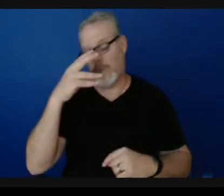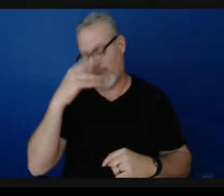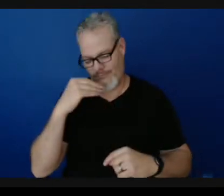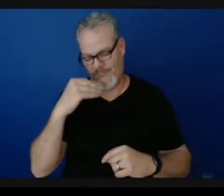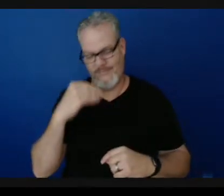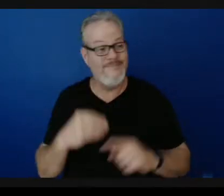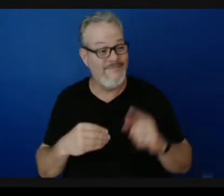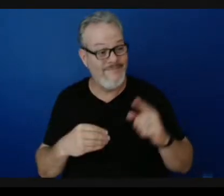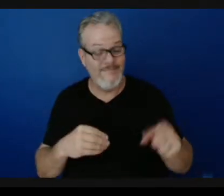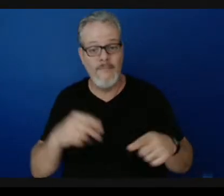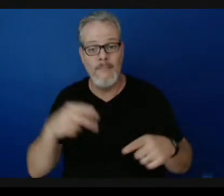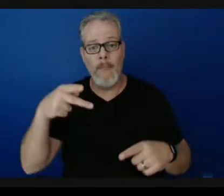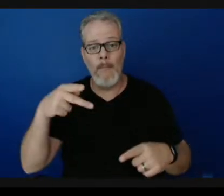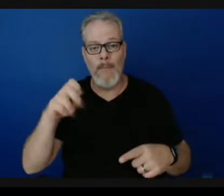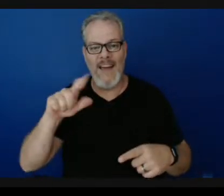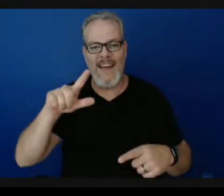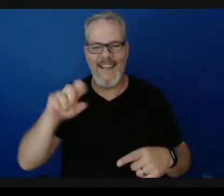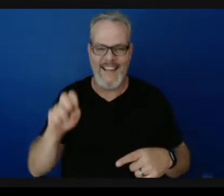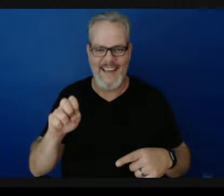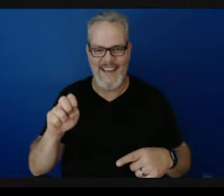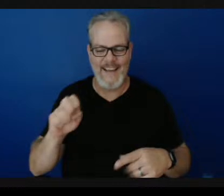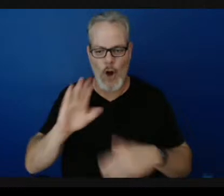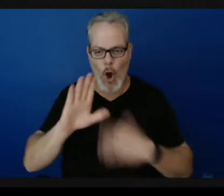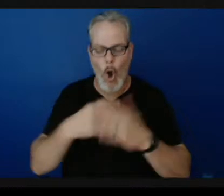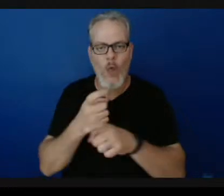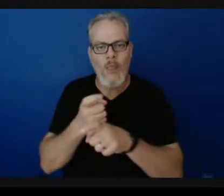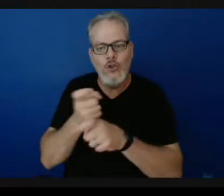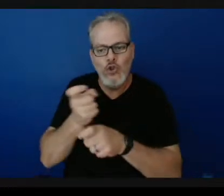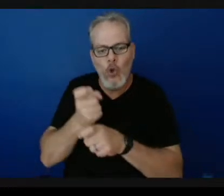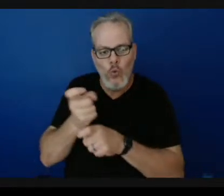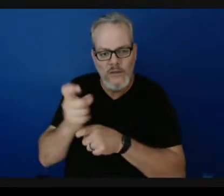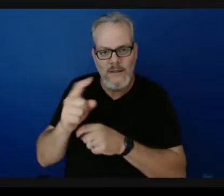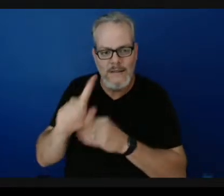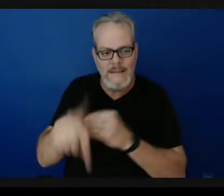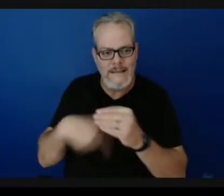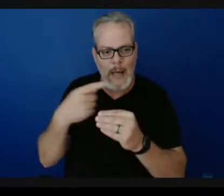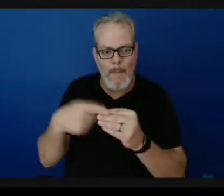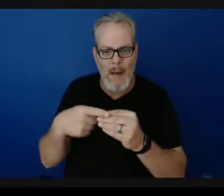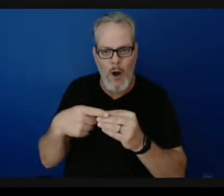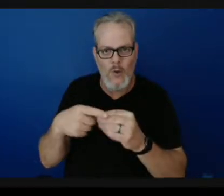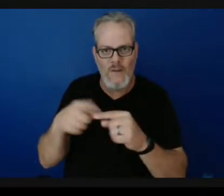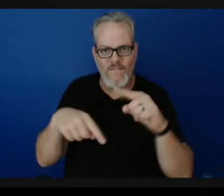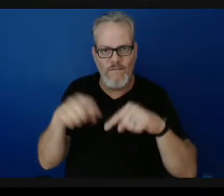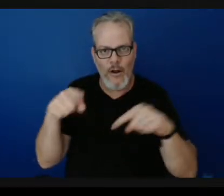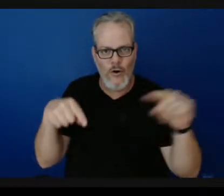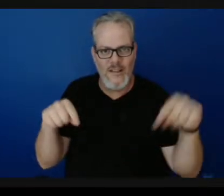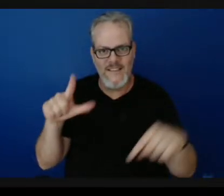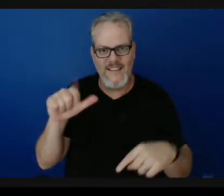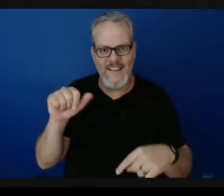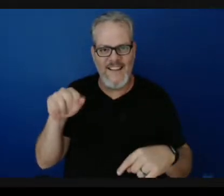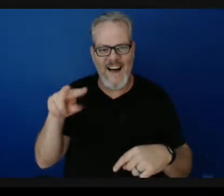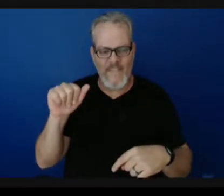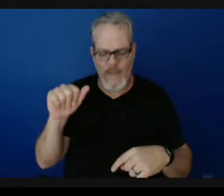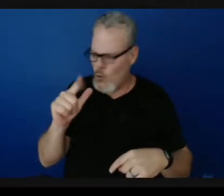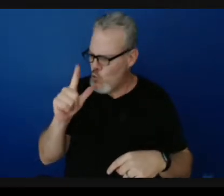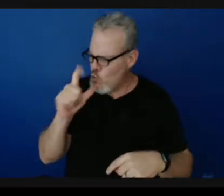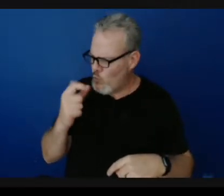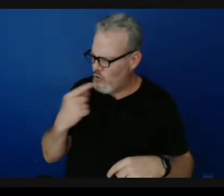there, and you can leave all the jokes about the buttons of lava and all that, right? You know, who was it that was saying